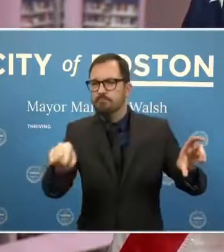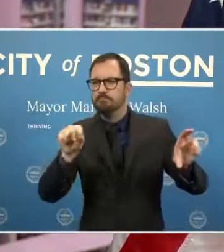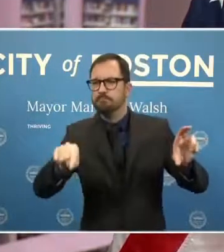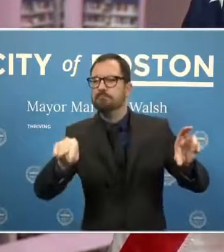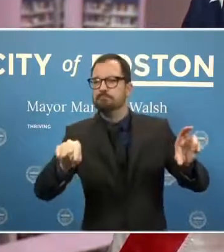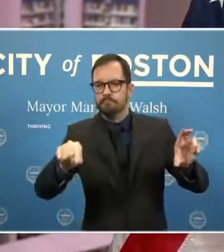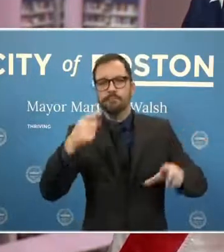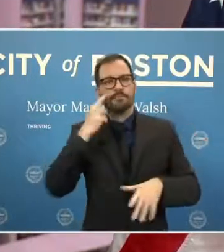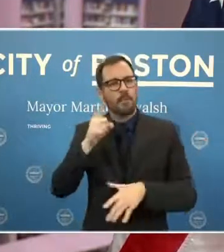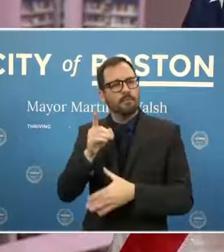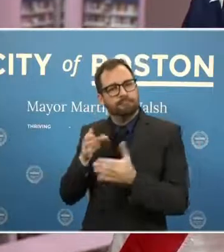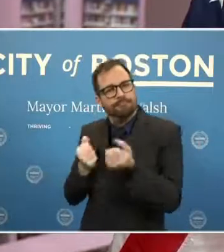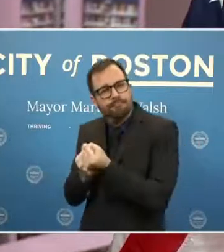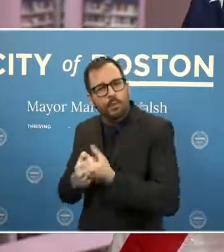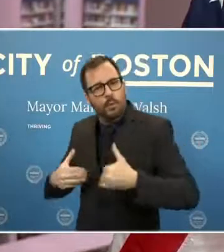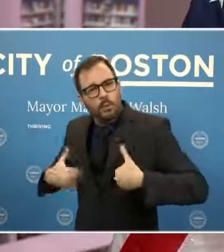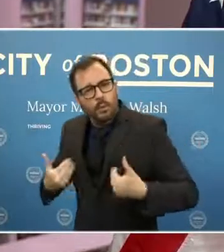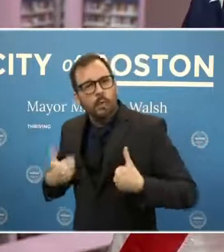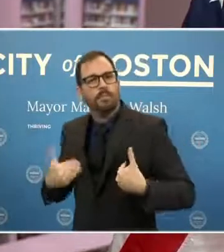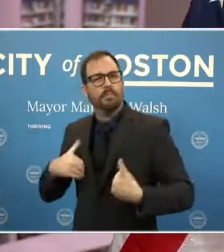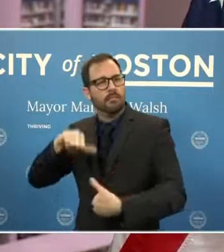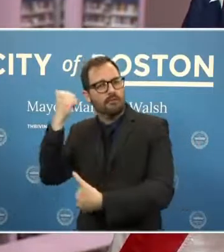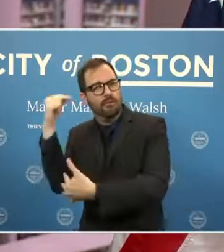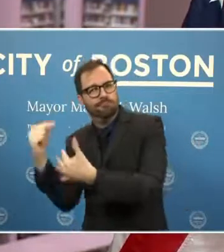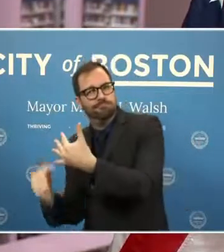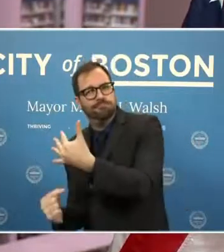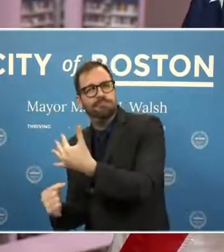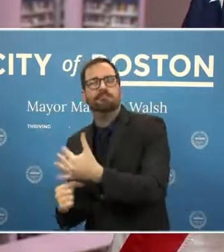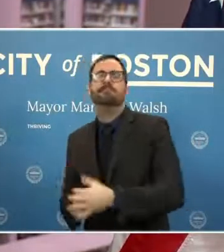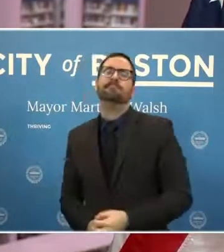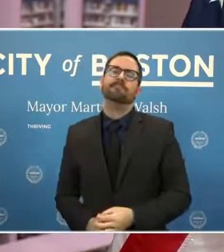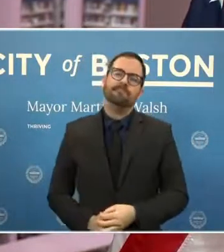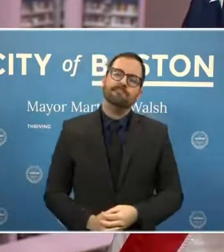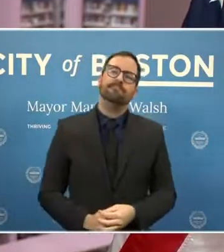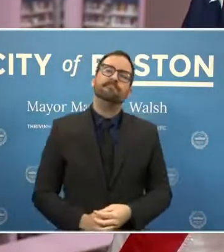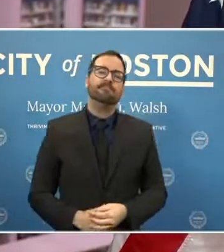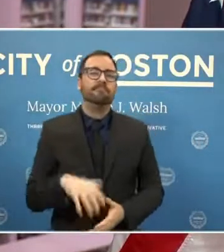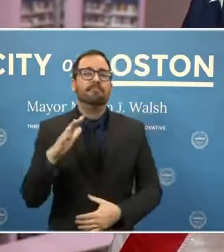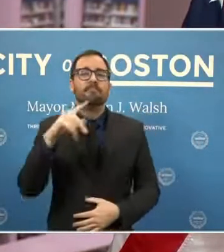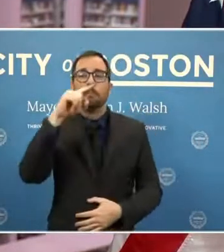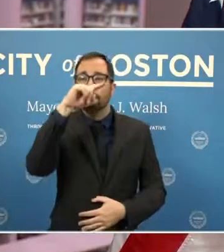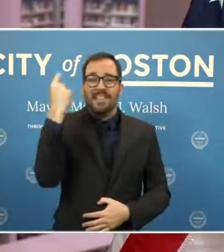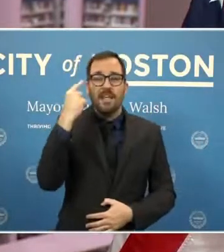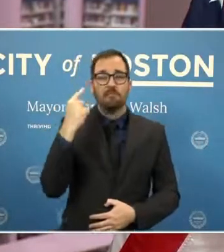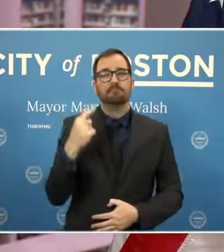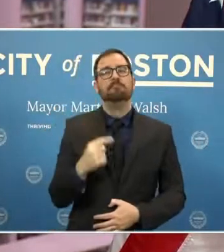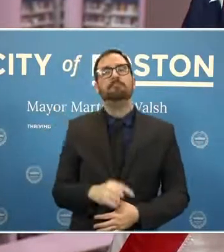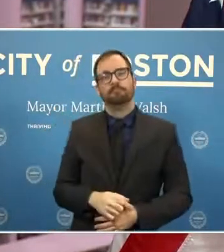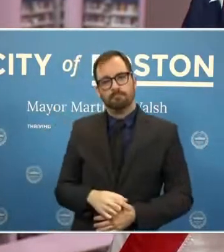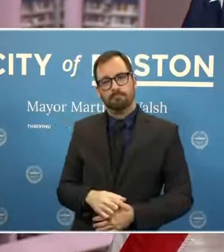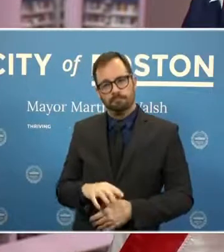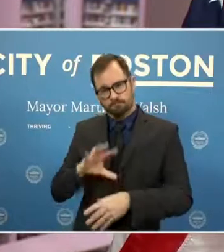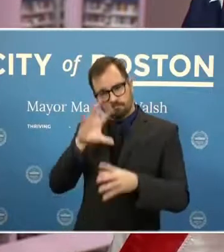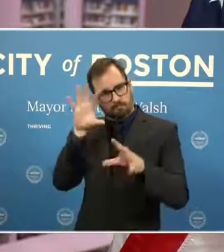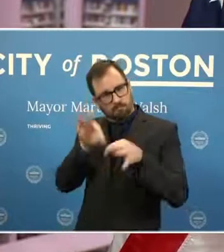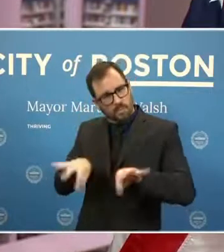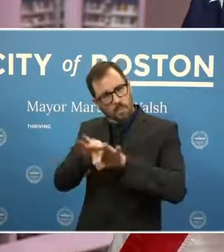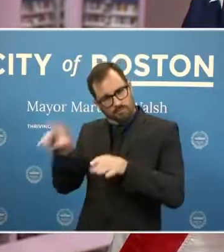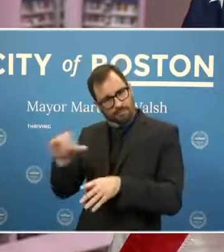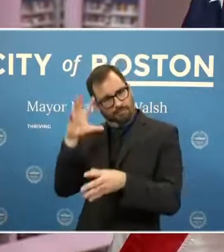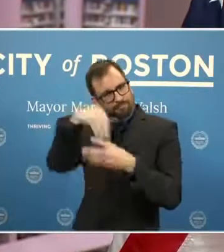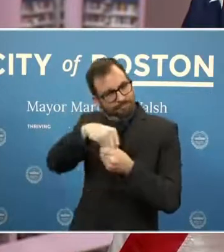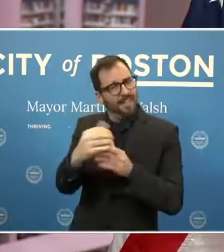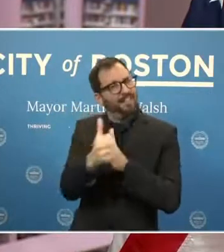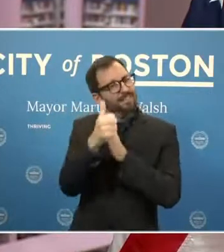the work. The result is a new national model for oversight and accountability. And we're reorganizing city government,